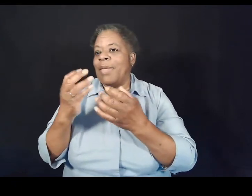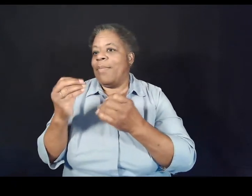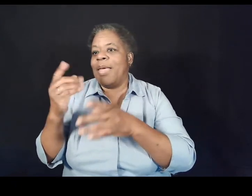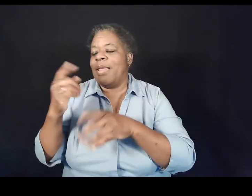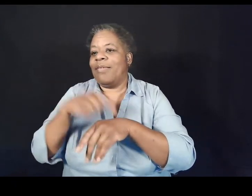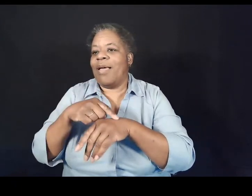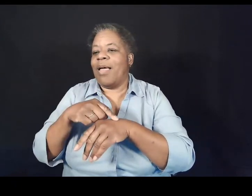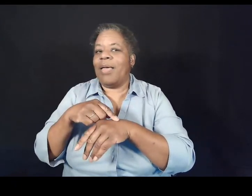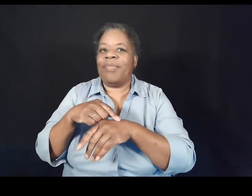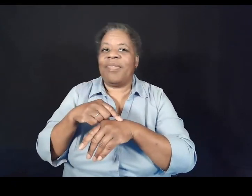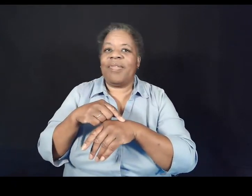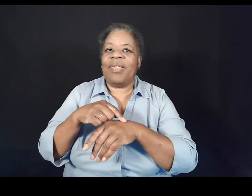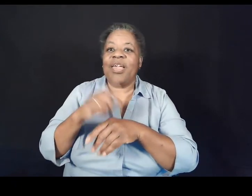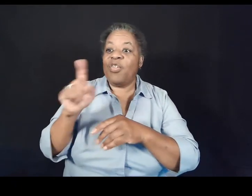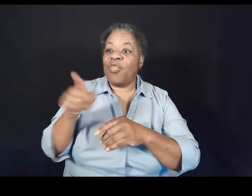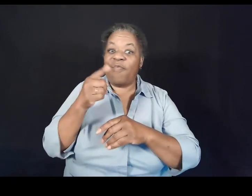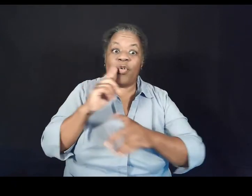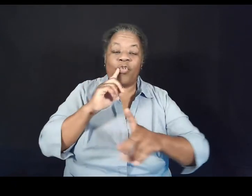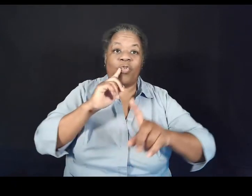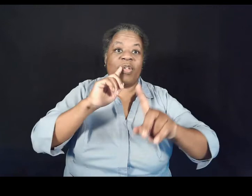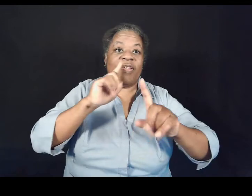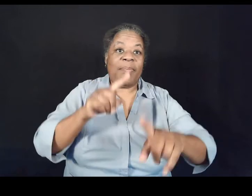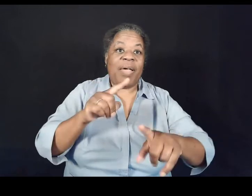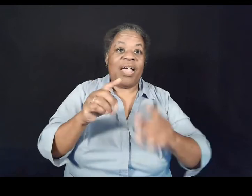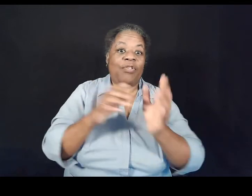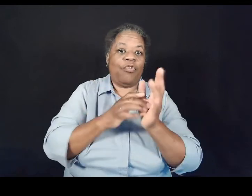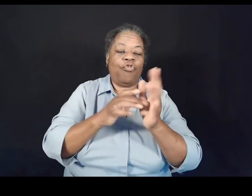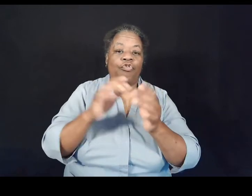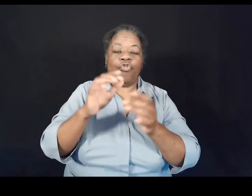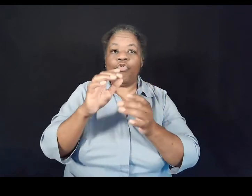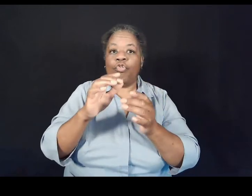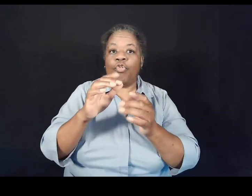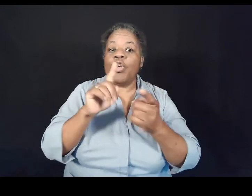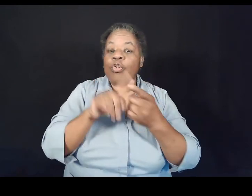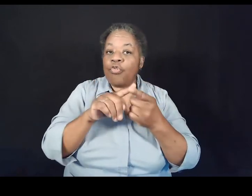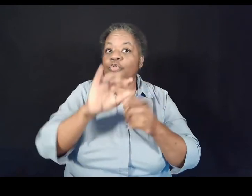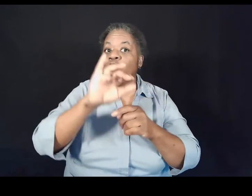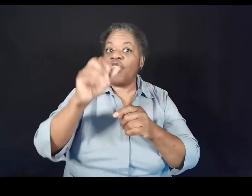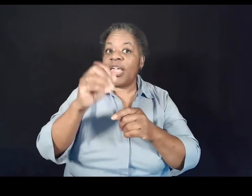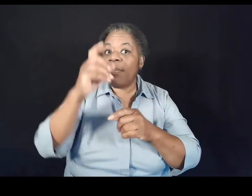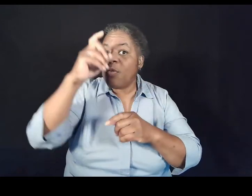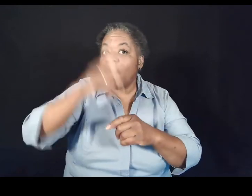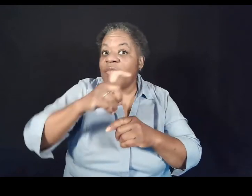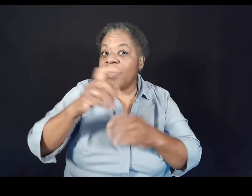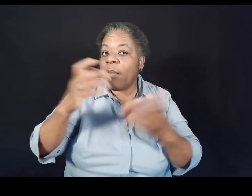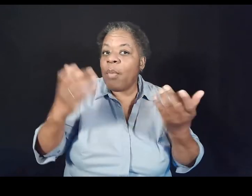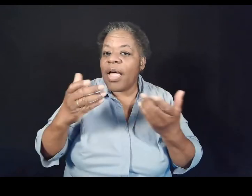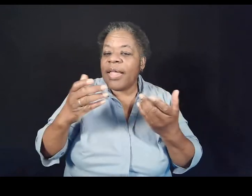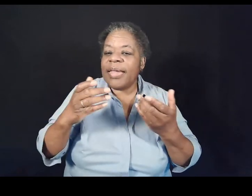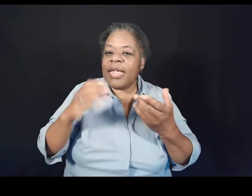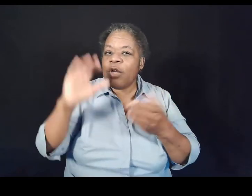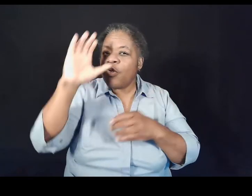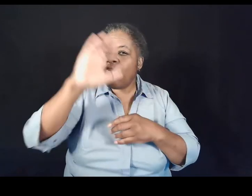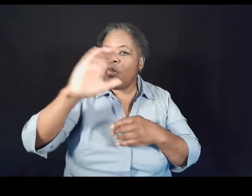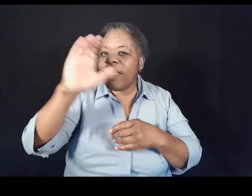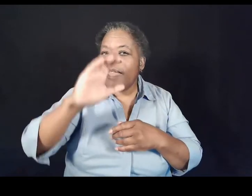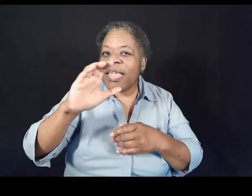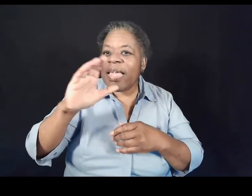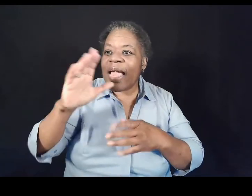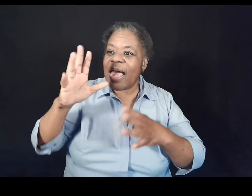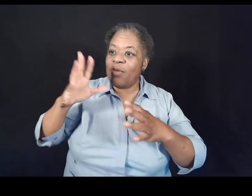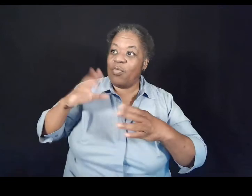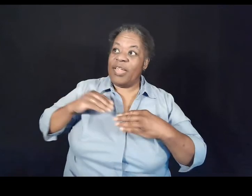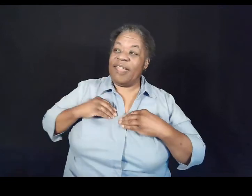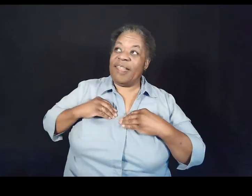So let our first response to James' wisdom for today be to seek and receive mercy